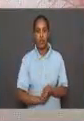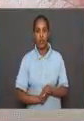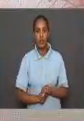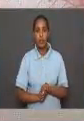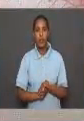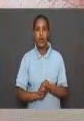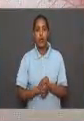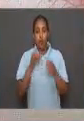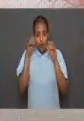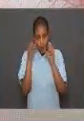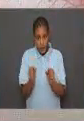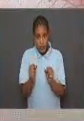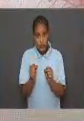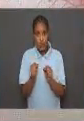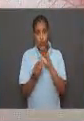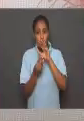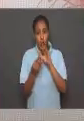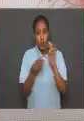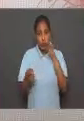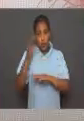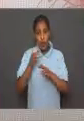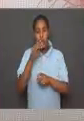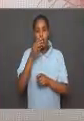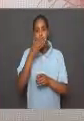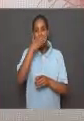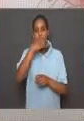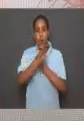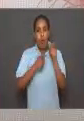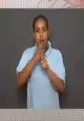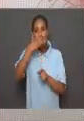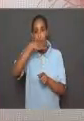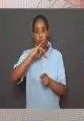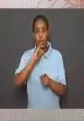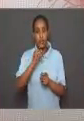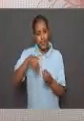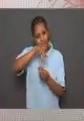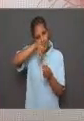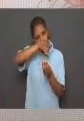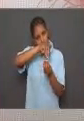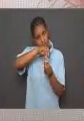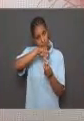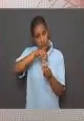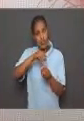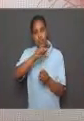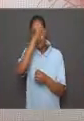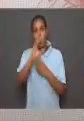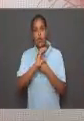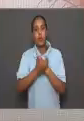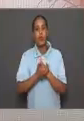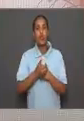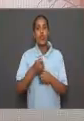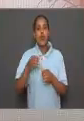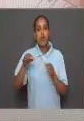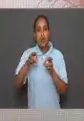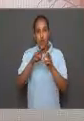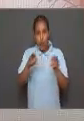One of the possible consequences of global warming is an increase in the temperature of